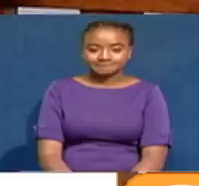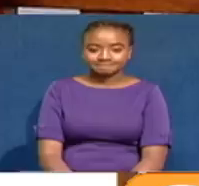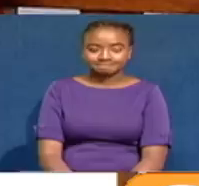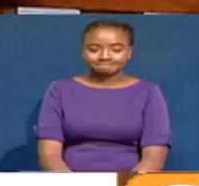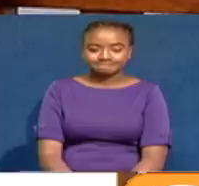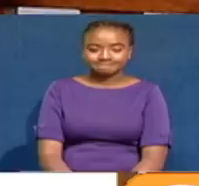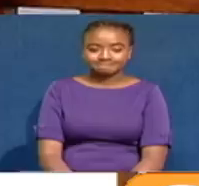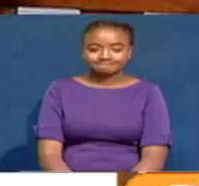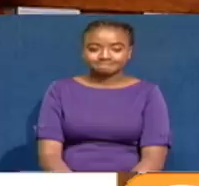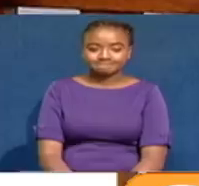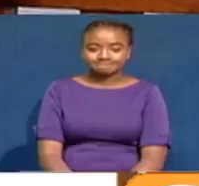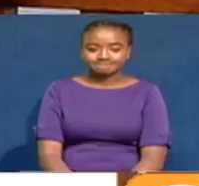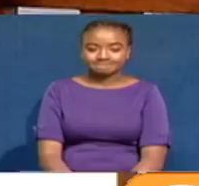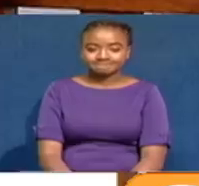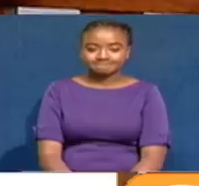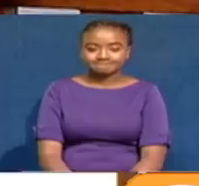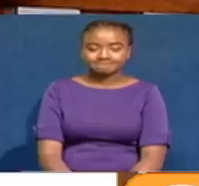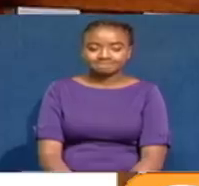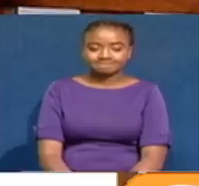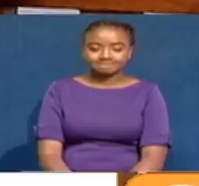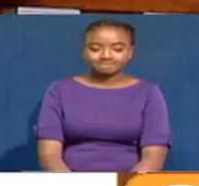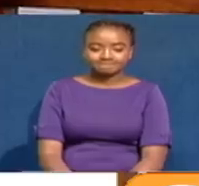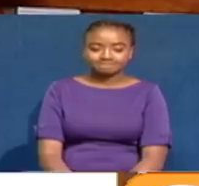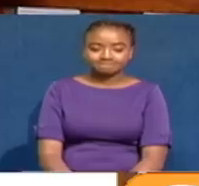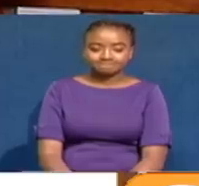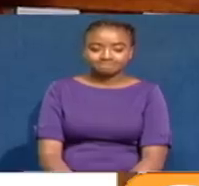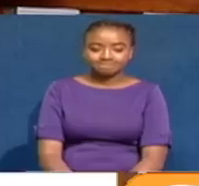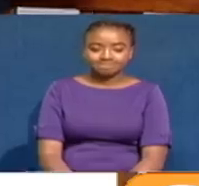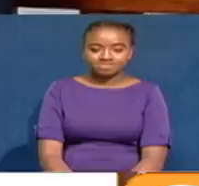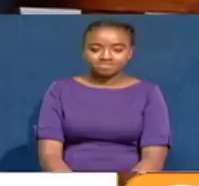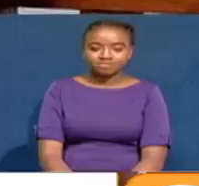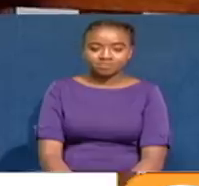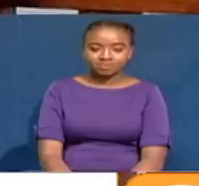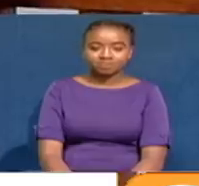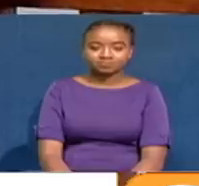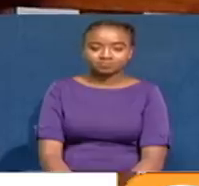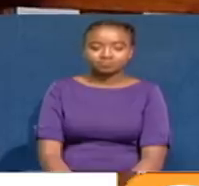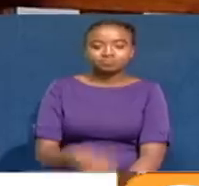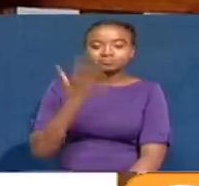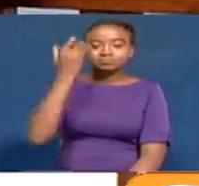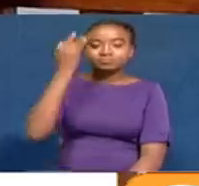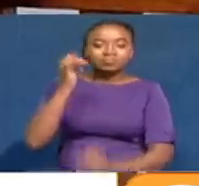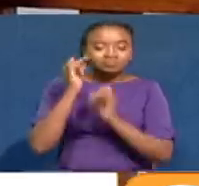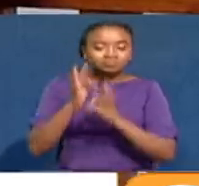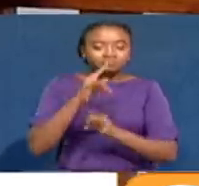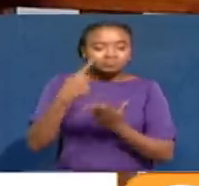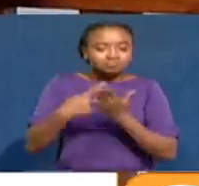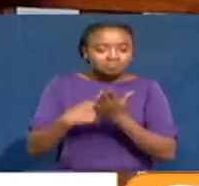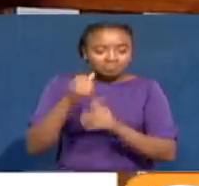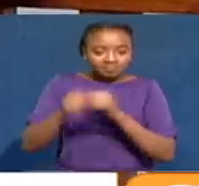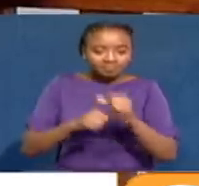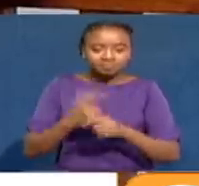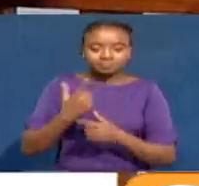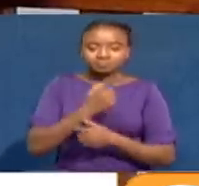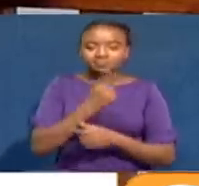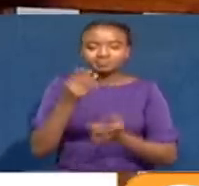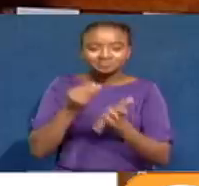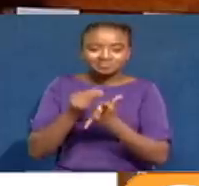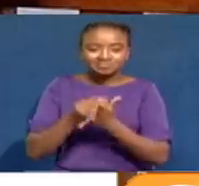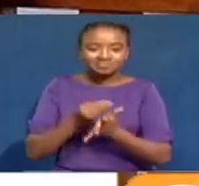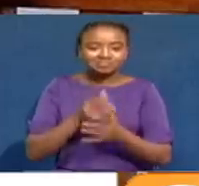on any one of them, you actually waste a lot of airtime, in the sense they are not worth it. Because if you talk about the trillions, he's saying